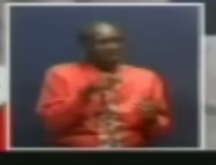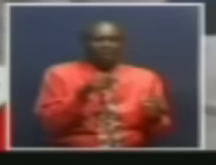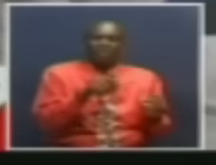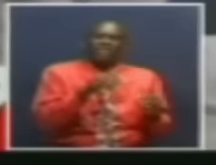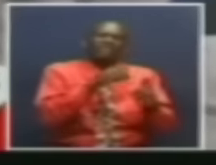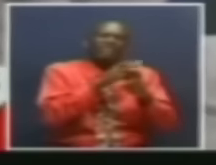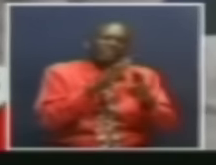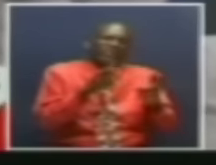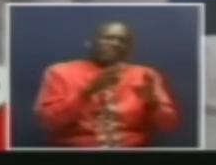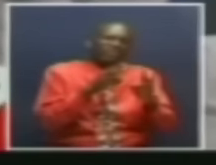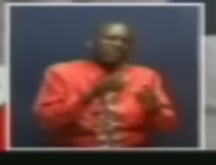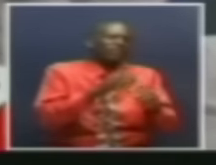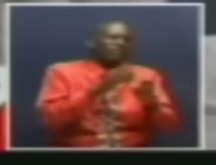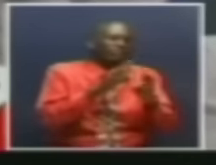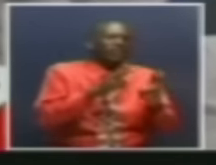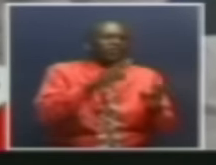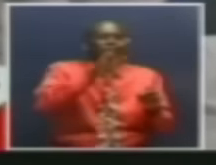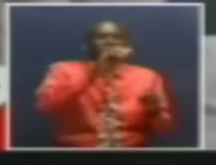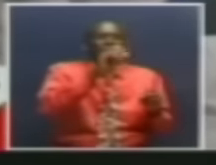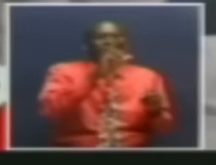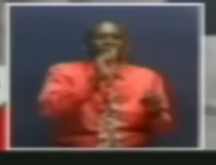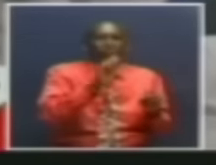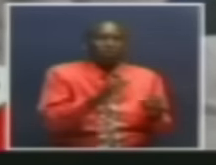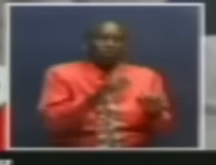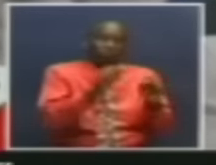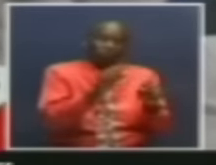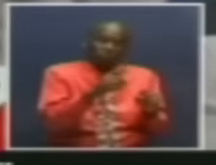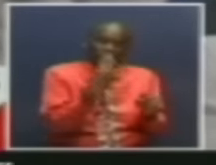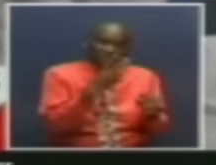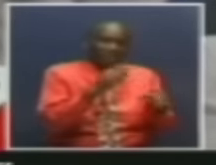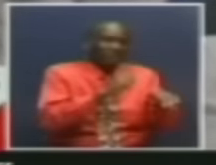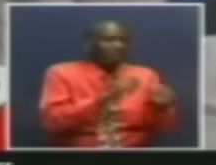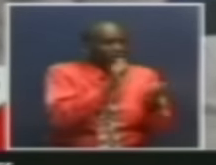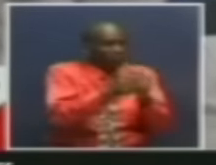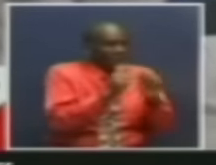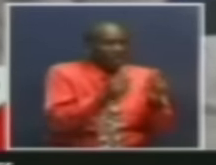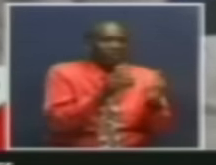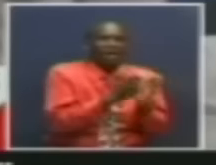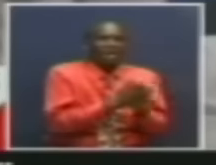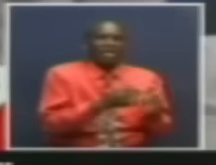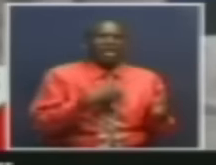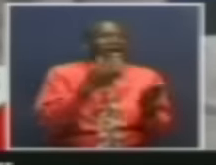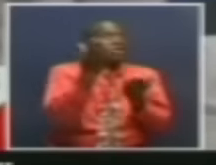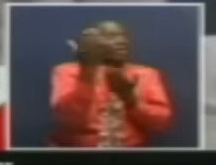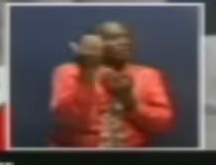and you could see during the interview. And I